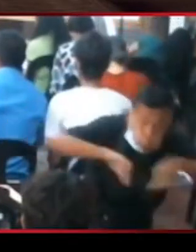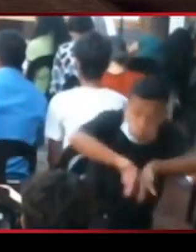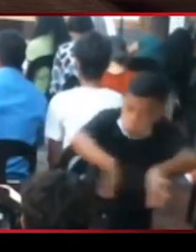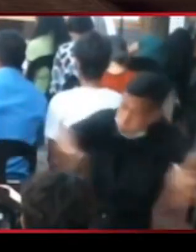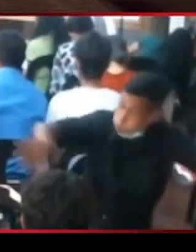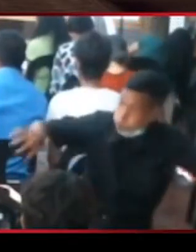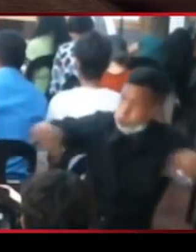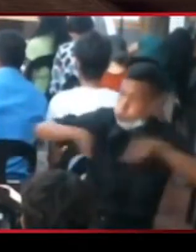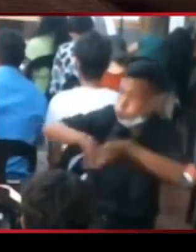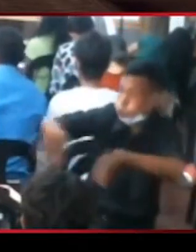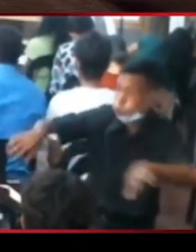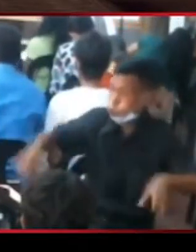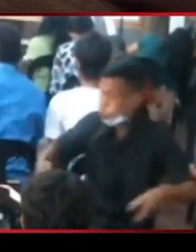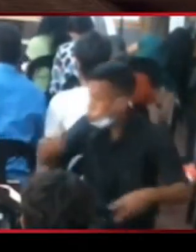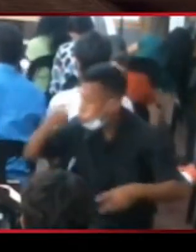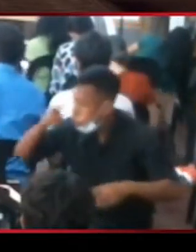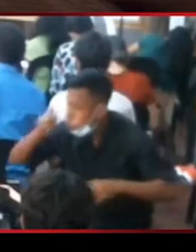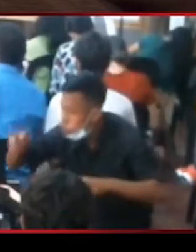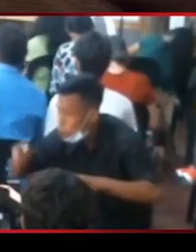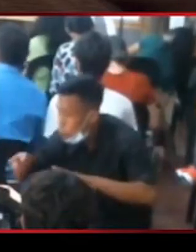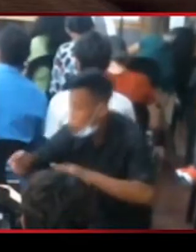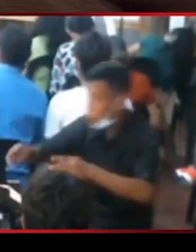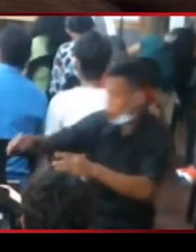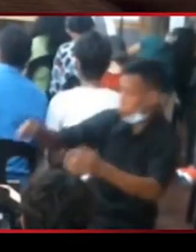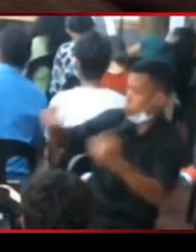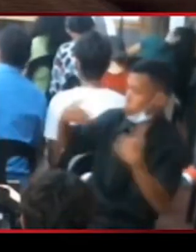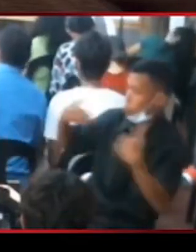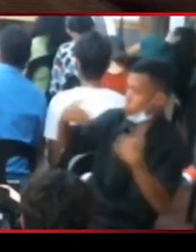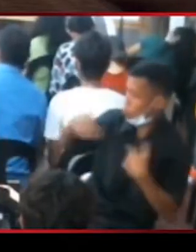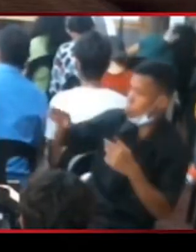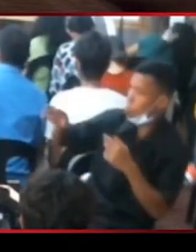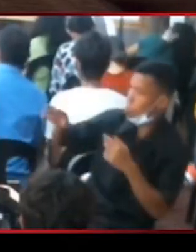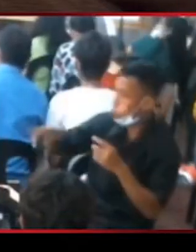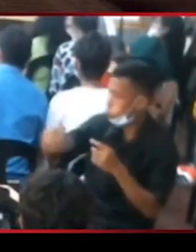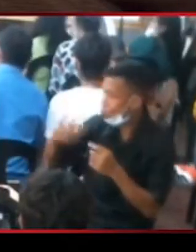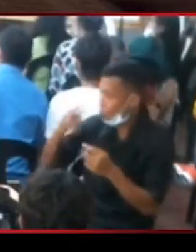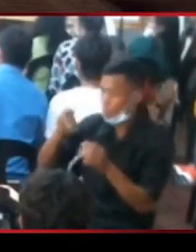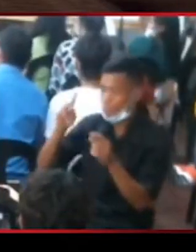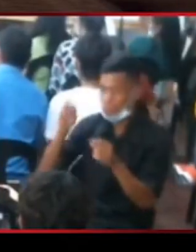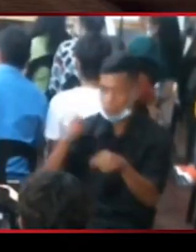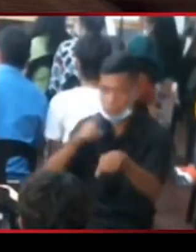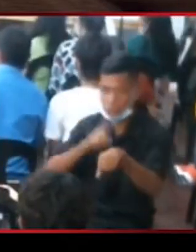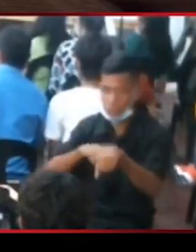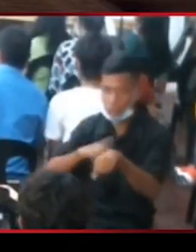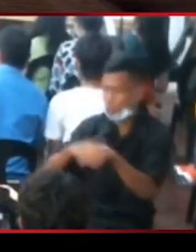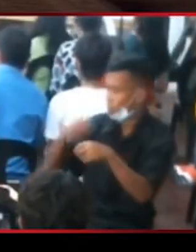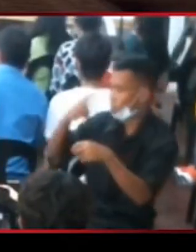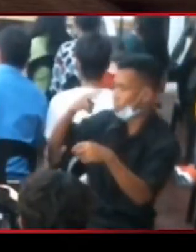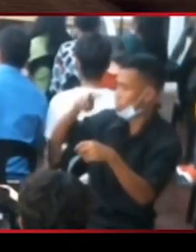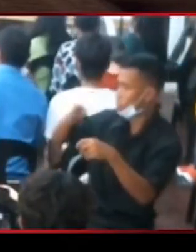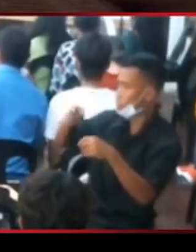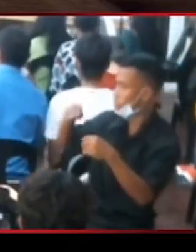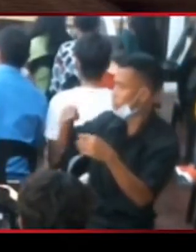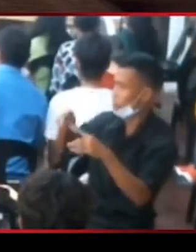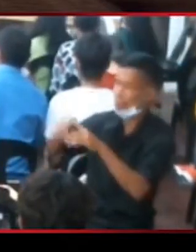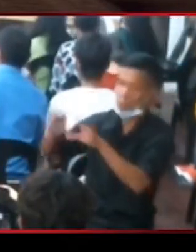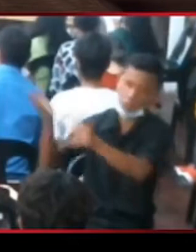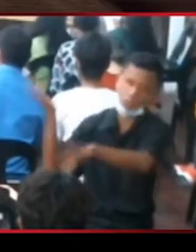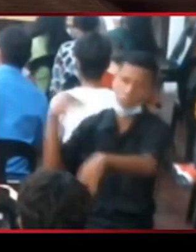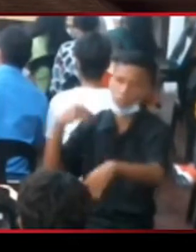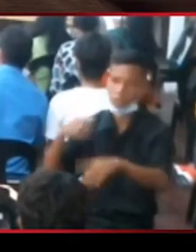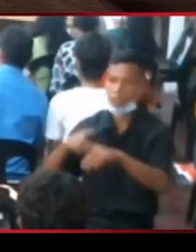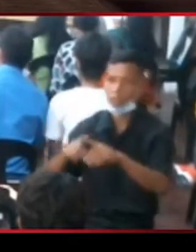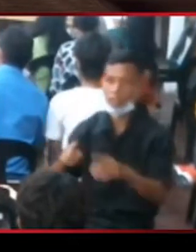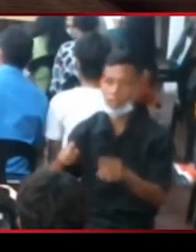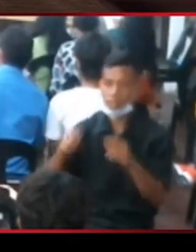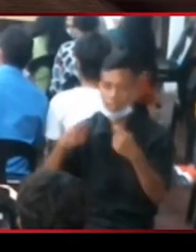here. I didn't make it the first time around, and by the time my class graduated, I